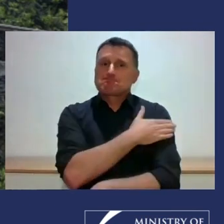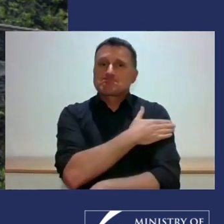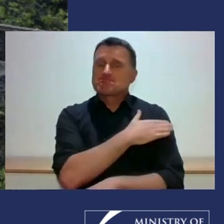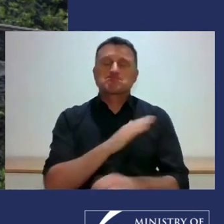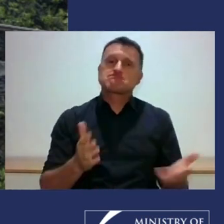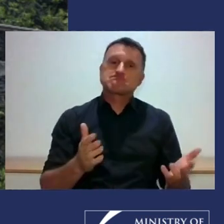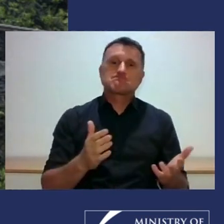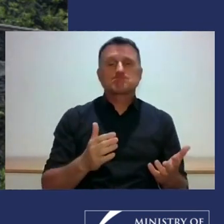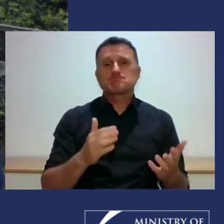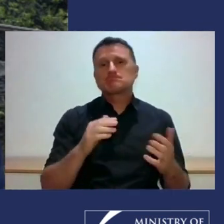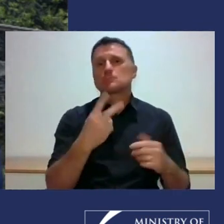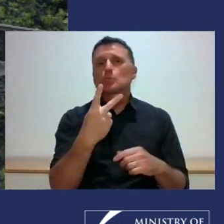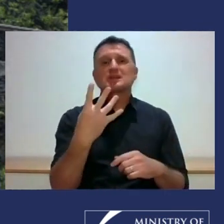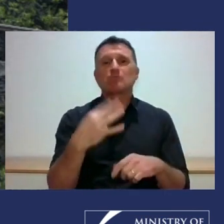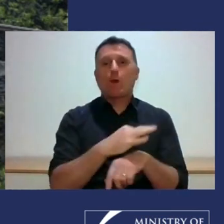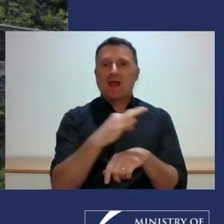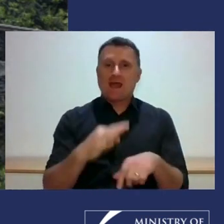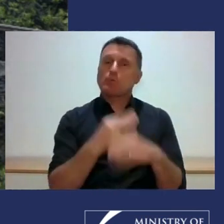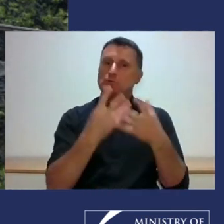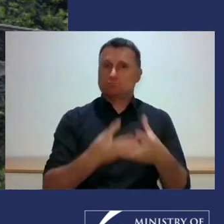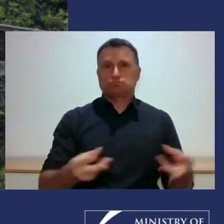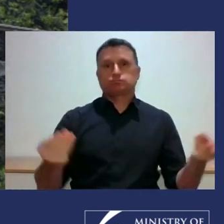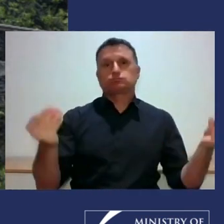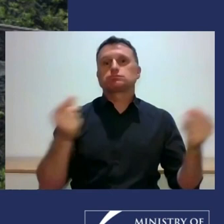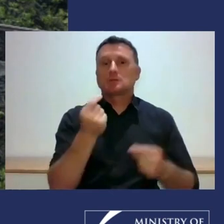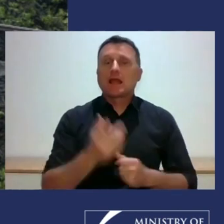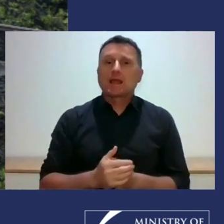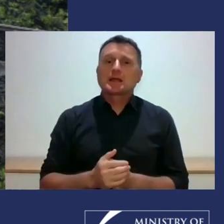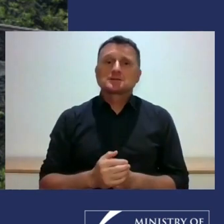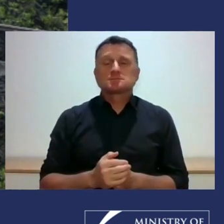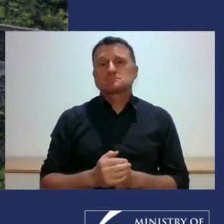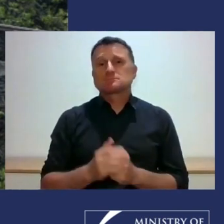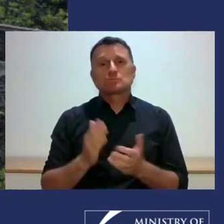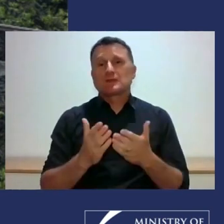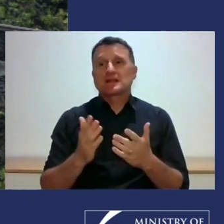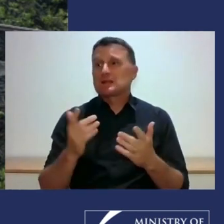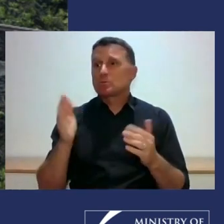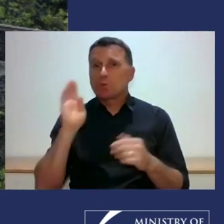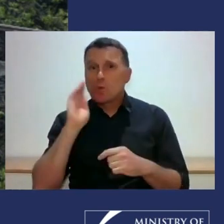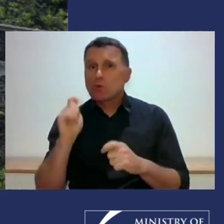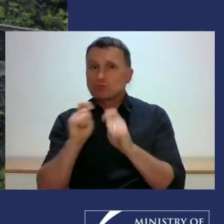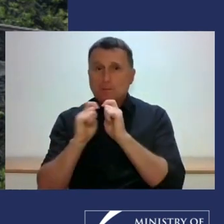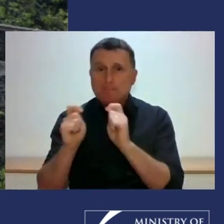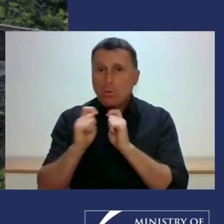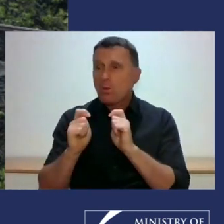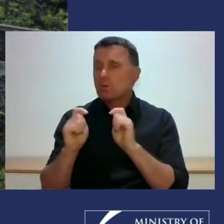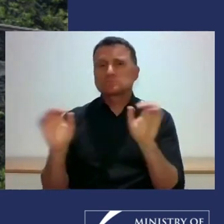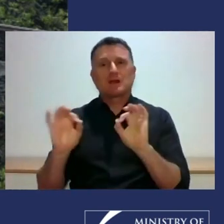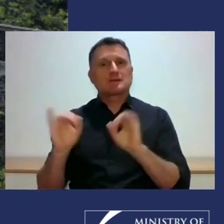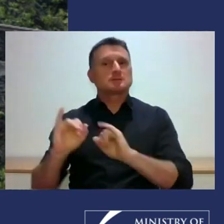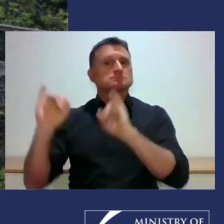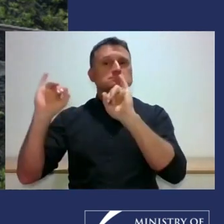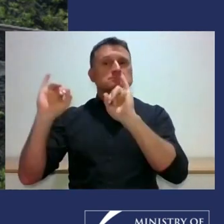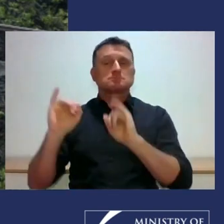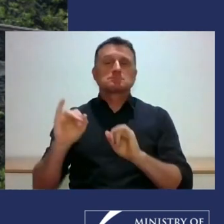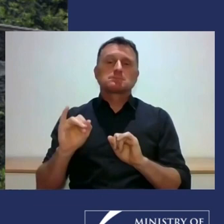extreme. It hasn't been reported as such, as, you know, as significant. But it's way different. You know, if you get the